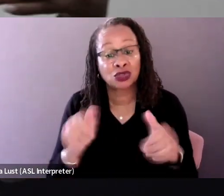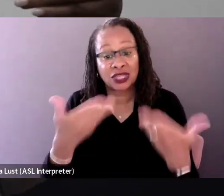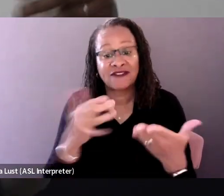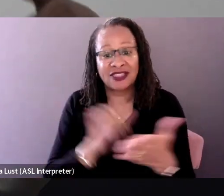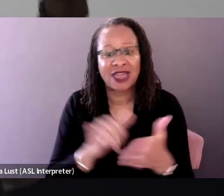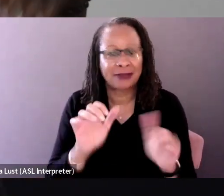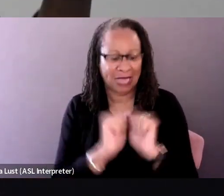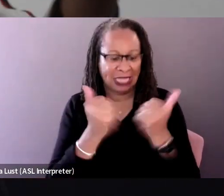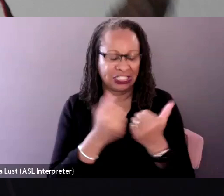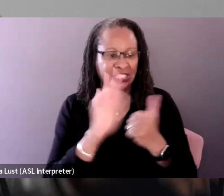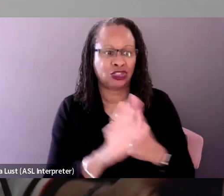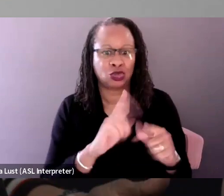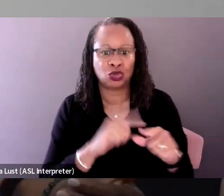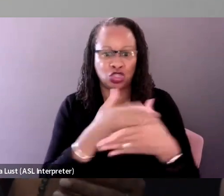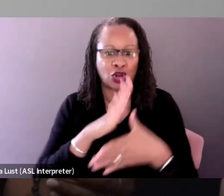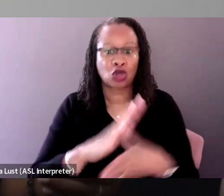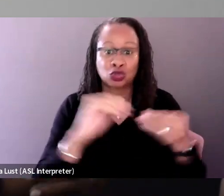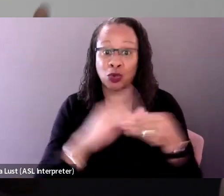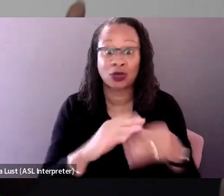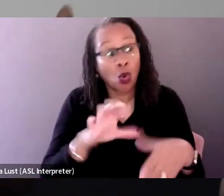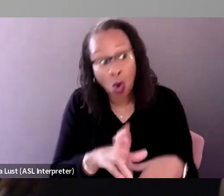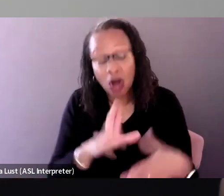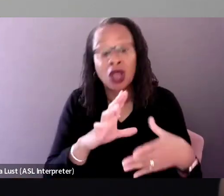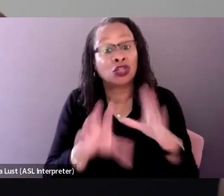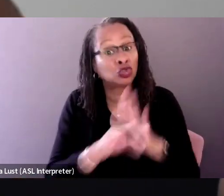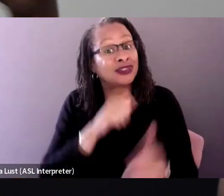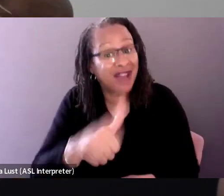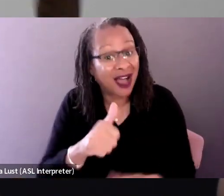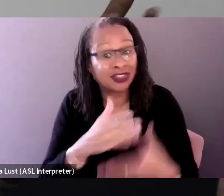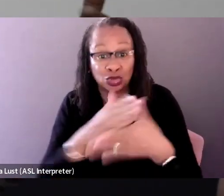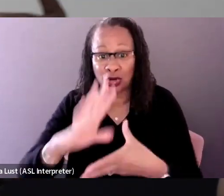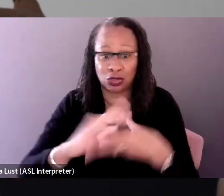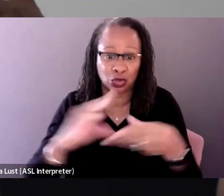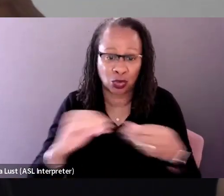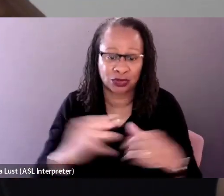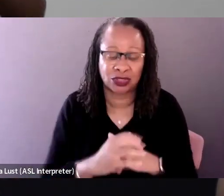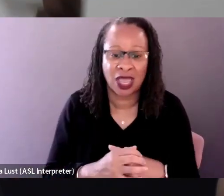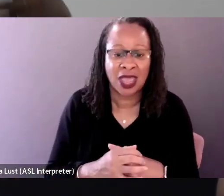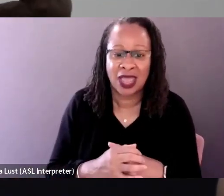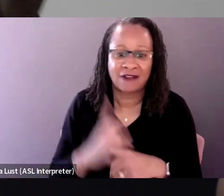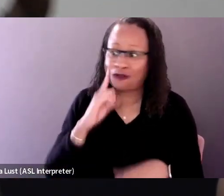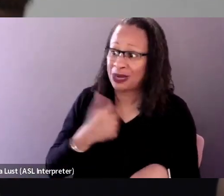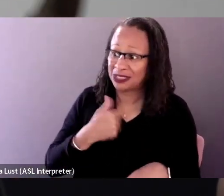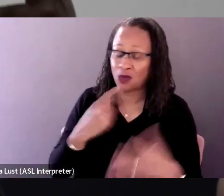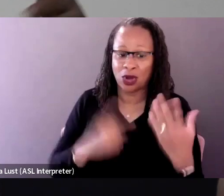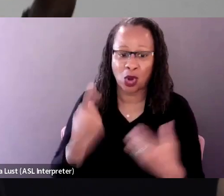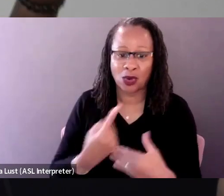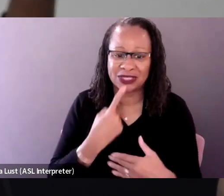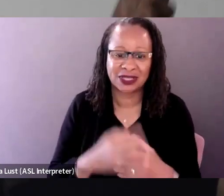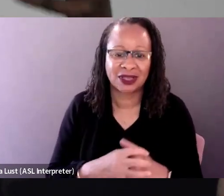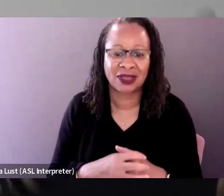of her, to choose not to tell her story. And being, for me, what I always say is that she's the